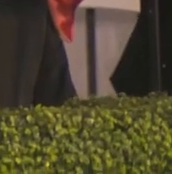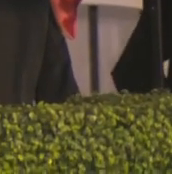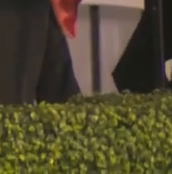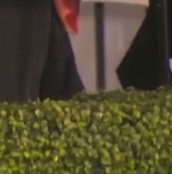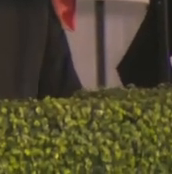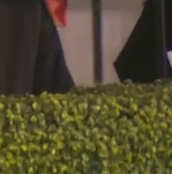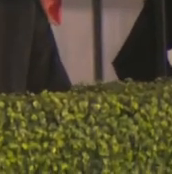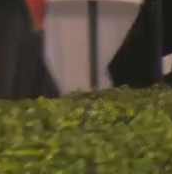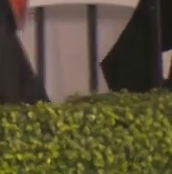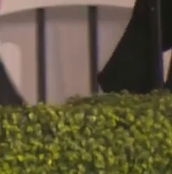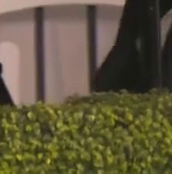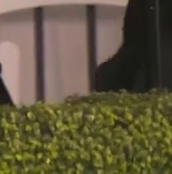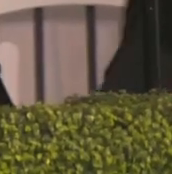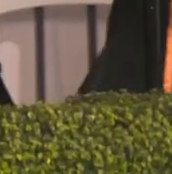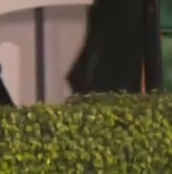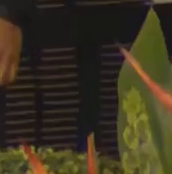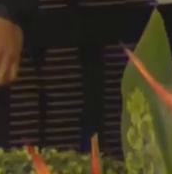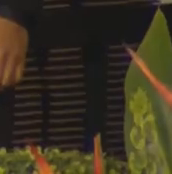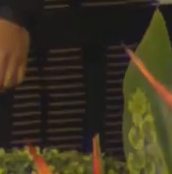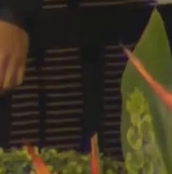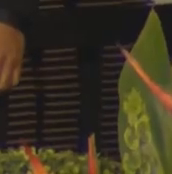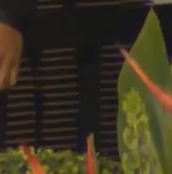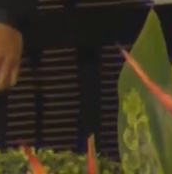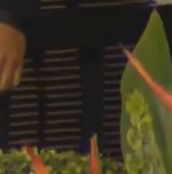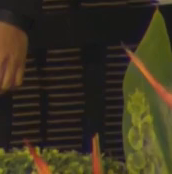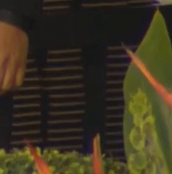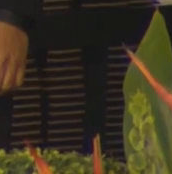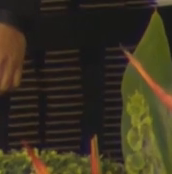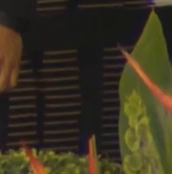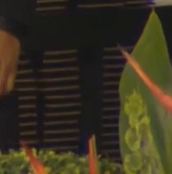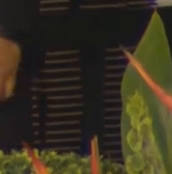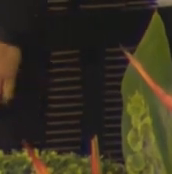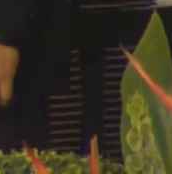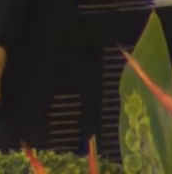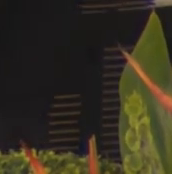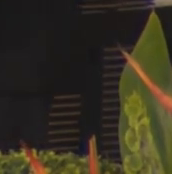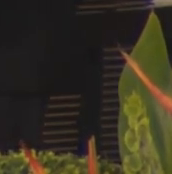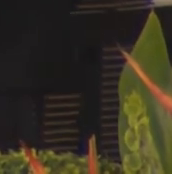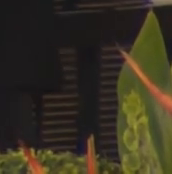Yerima Marina Fuentes. Aziz Olawashishon Ogande.